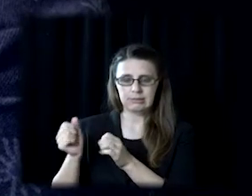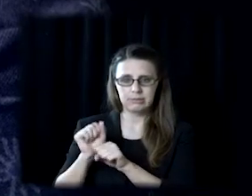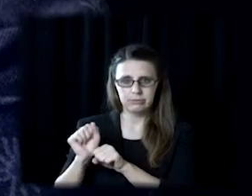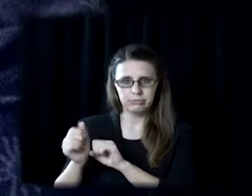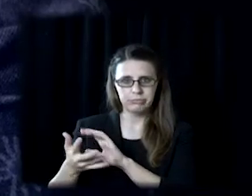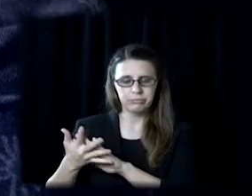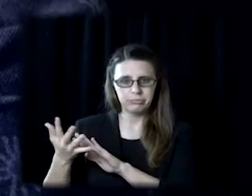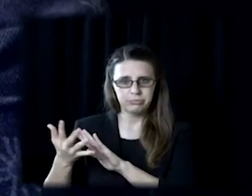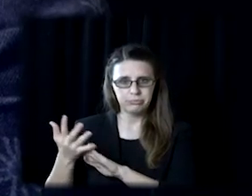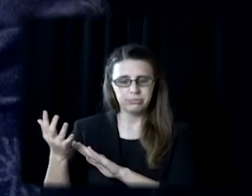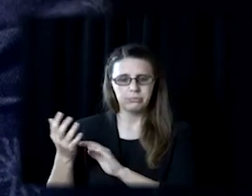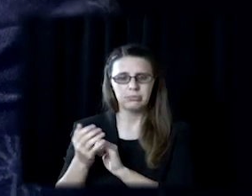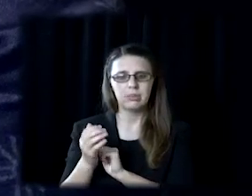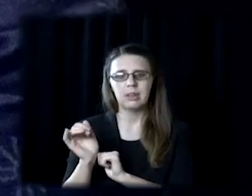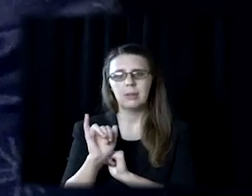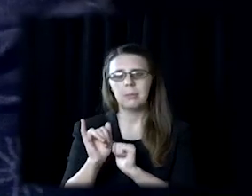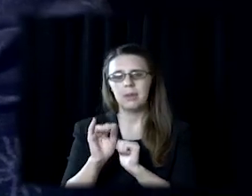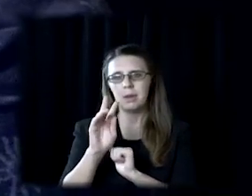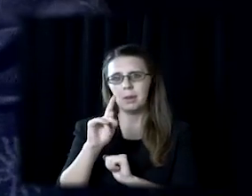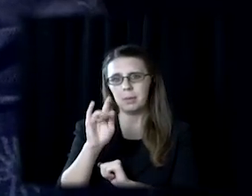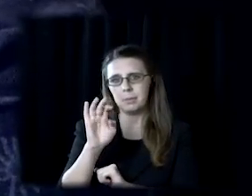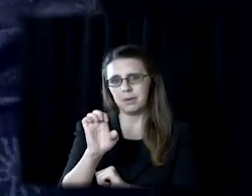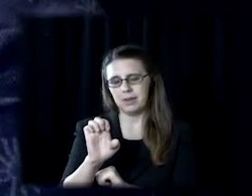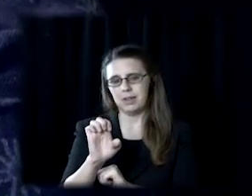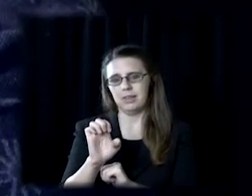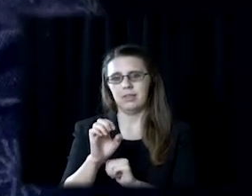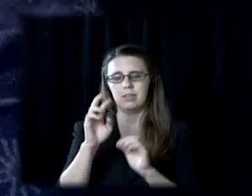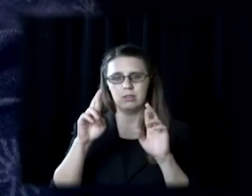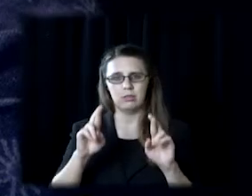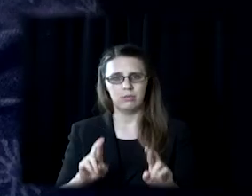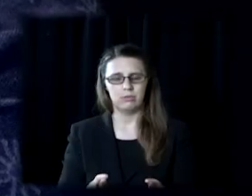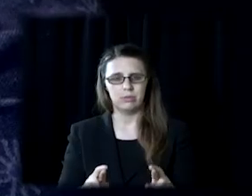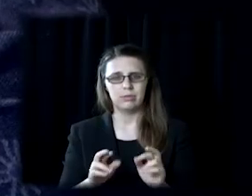as updating the date of record for those balances.